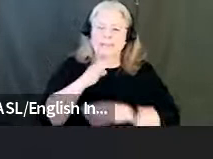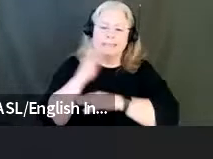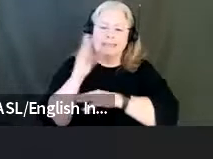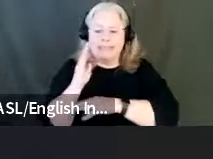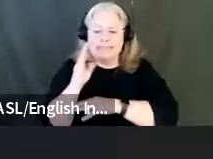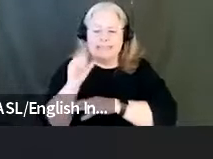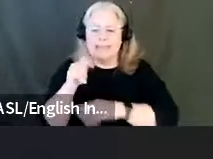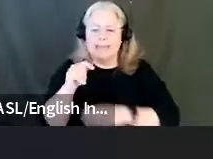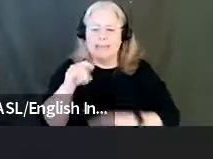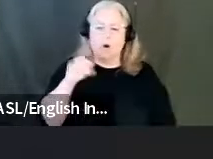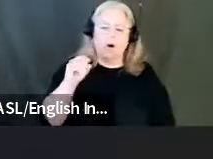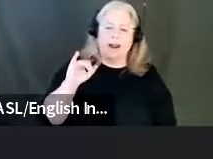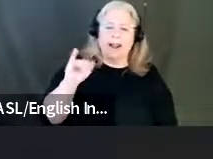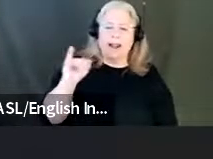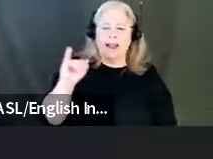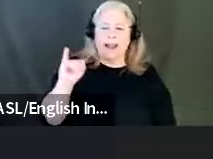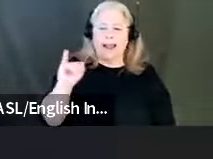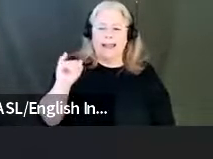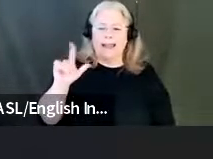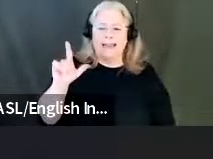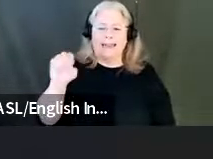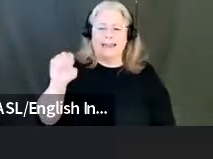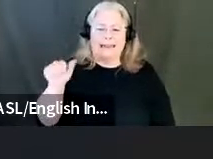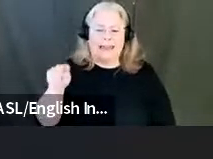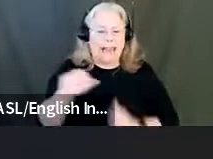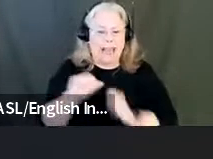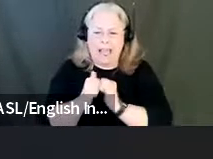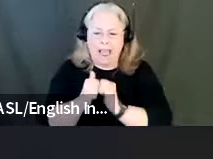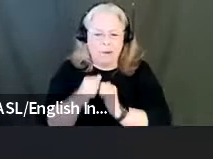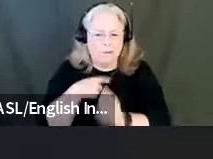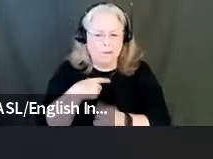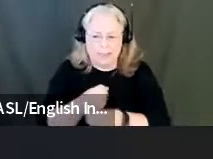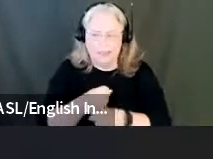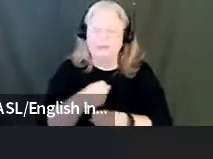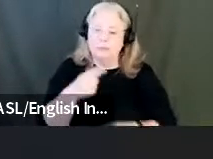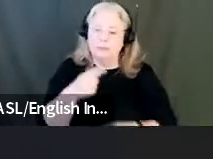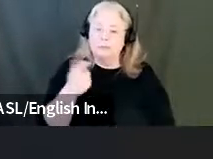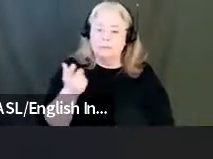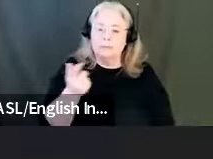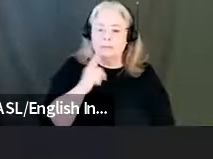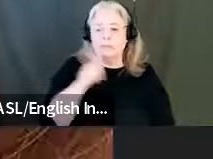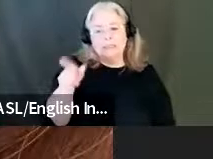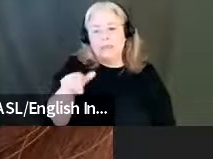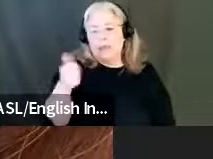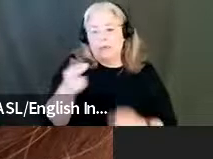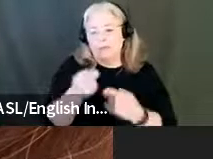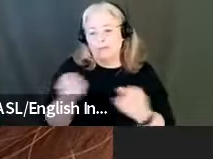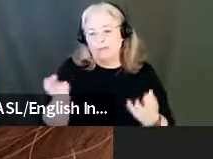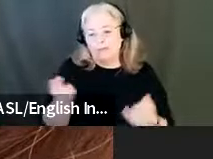make the Eileen. So that's just another resource.